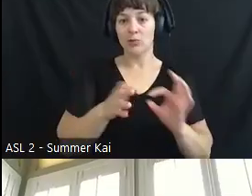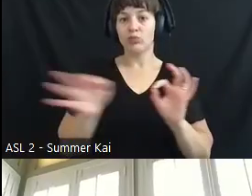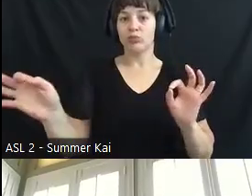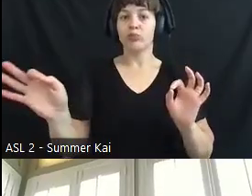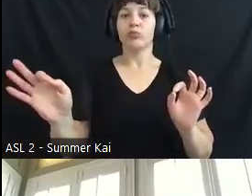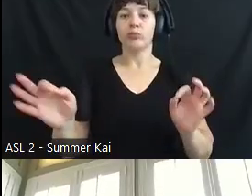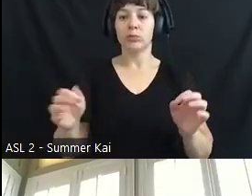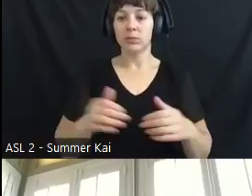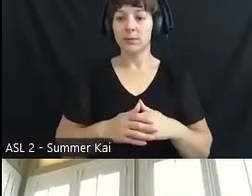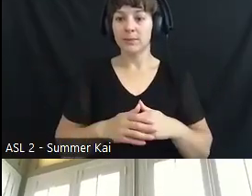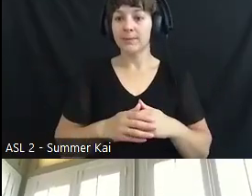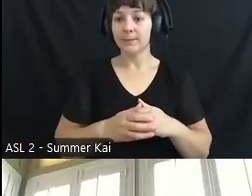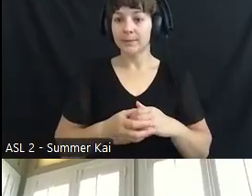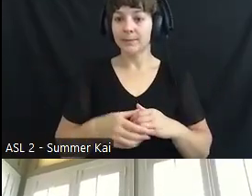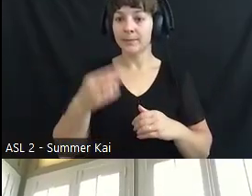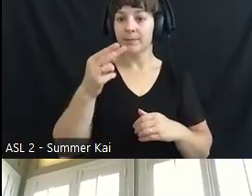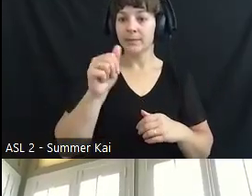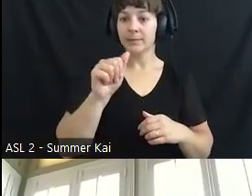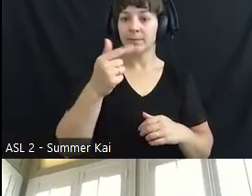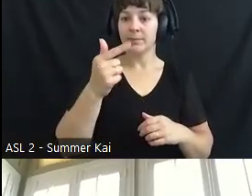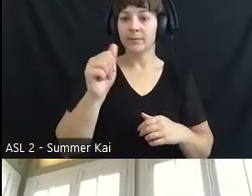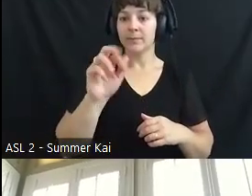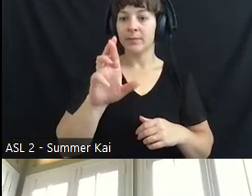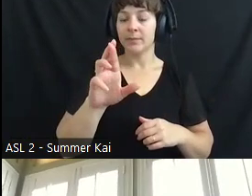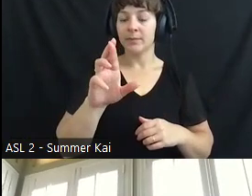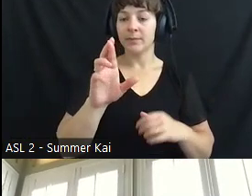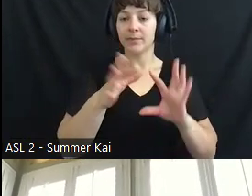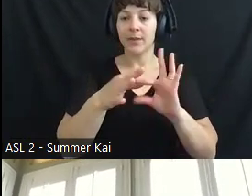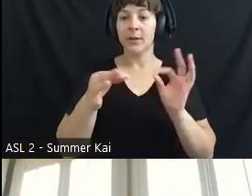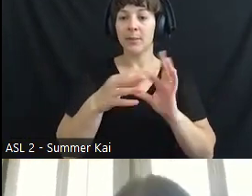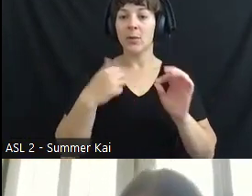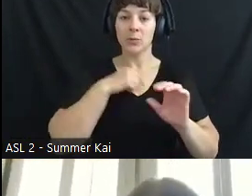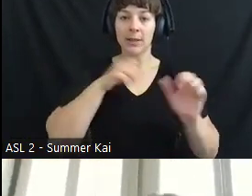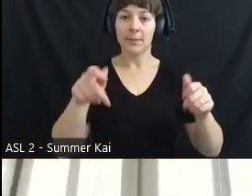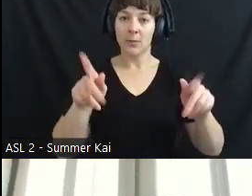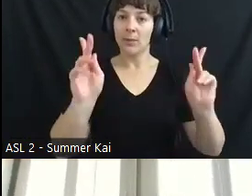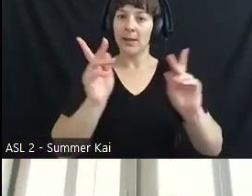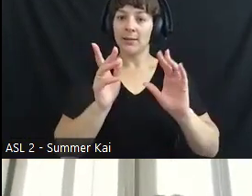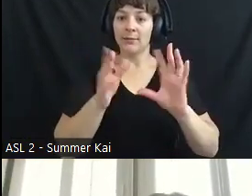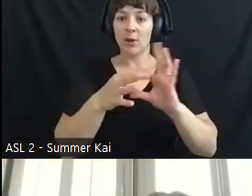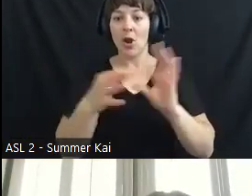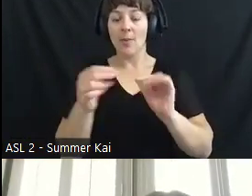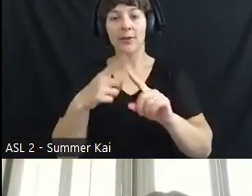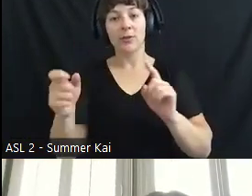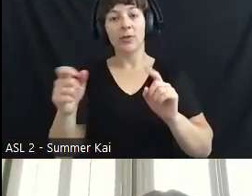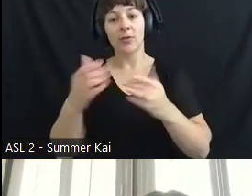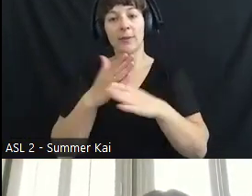shared. Sure, we can open it up for comments, both from the subcommittee and